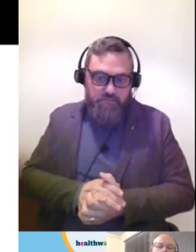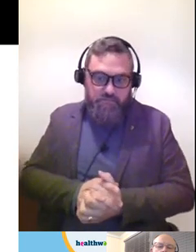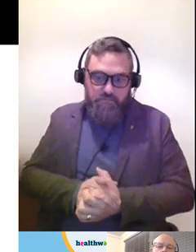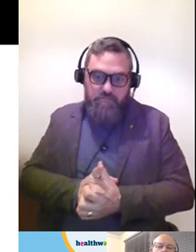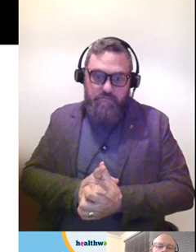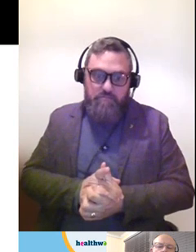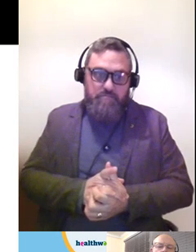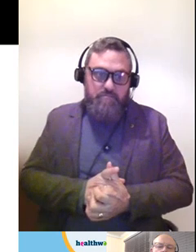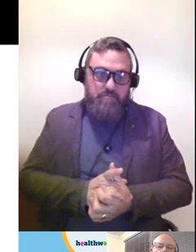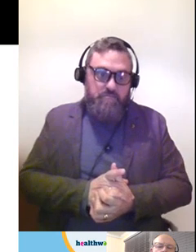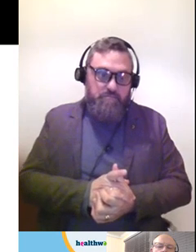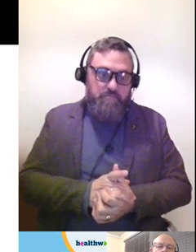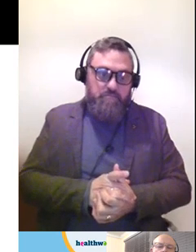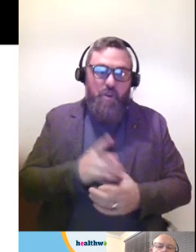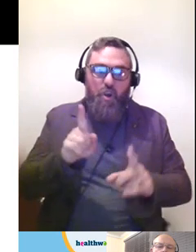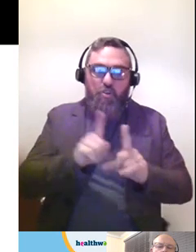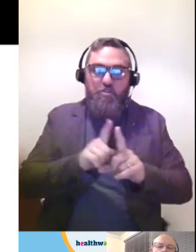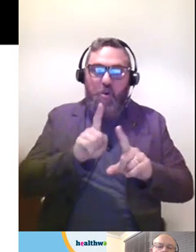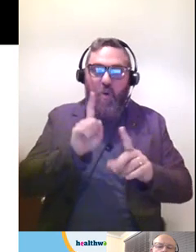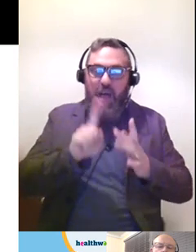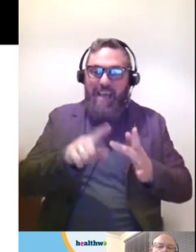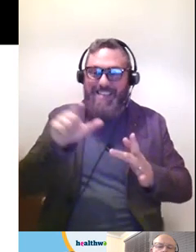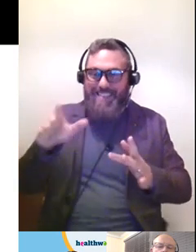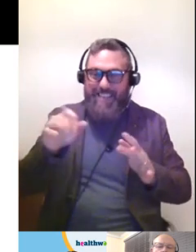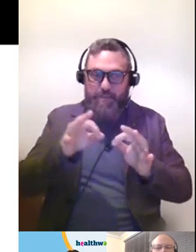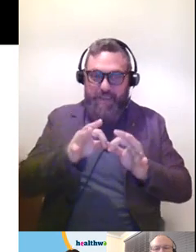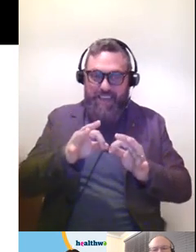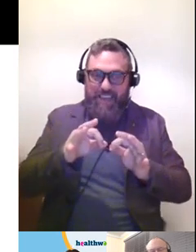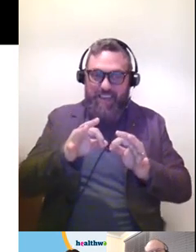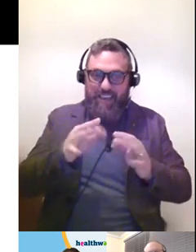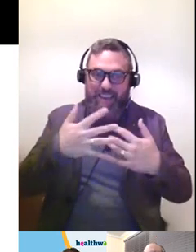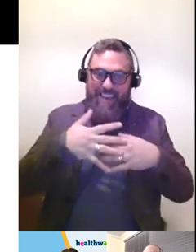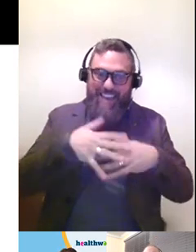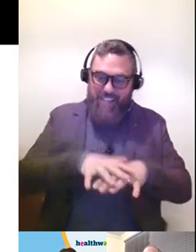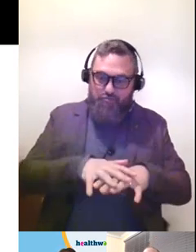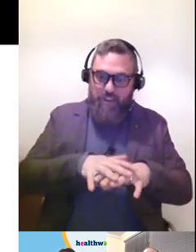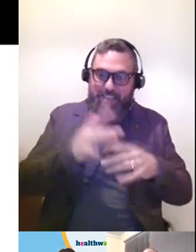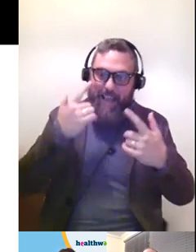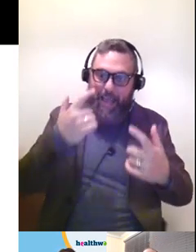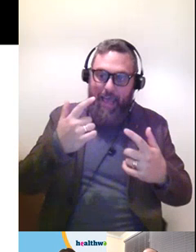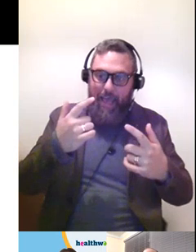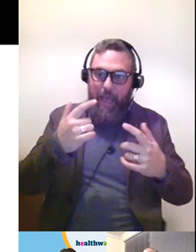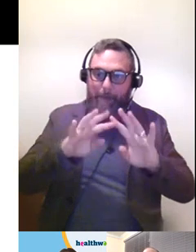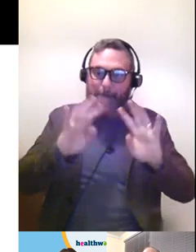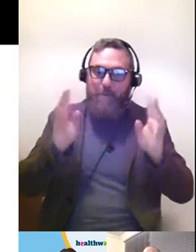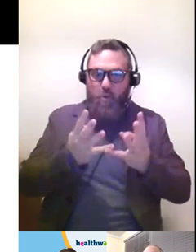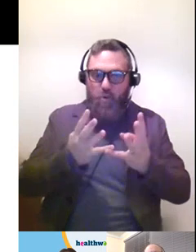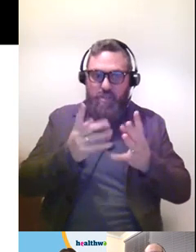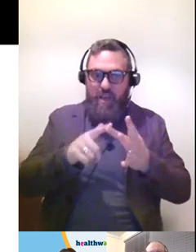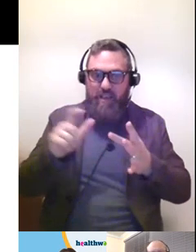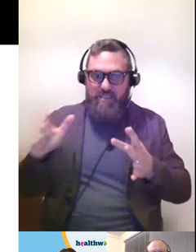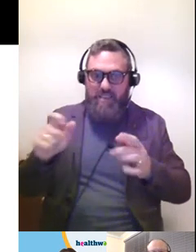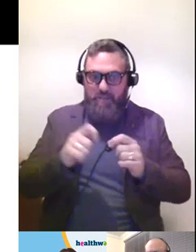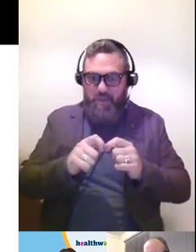I've included the Integrated Care Board there. That is one of the partner organisations, but sometimes it can be a bit confusing